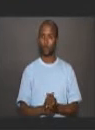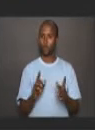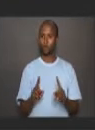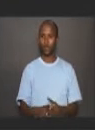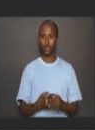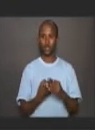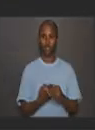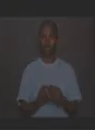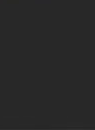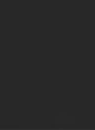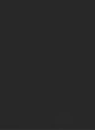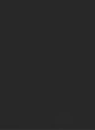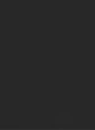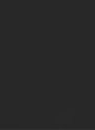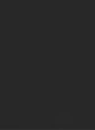Begin.